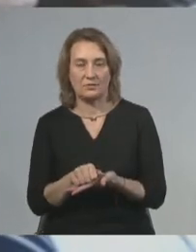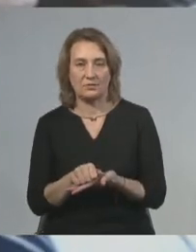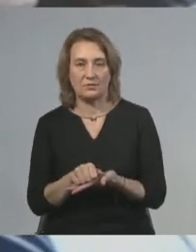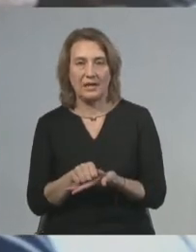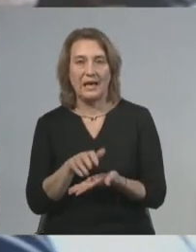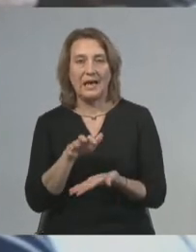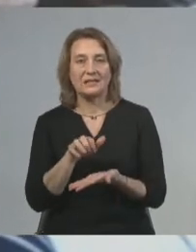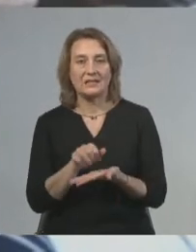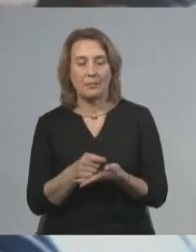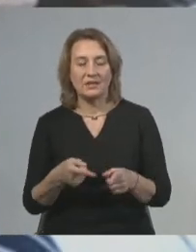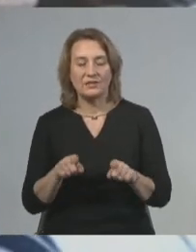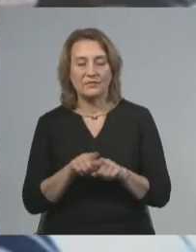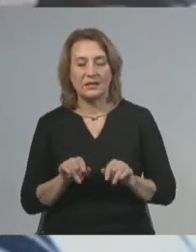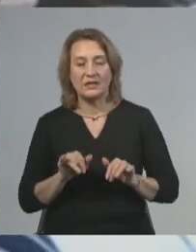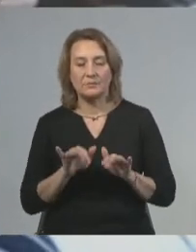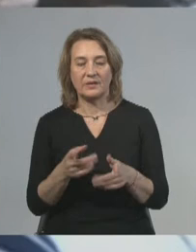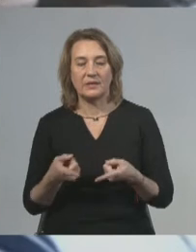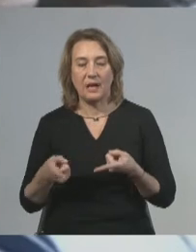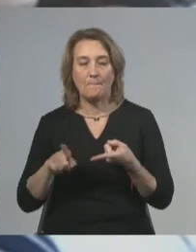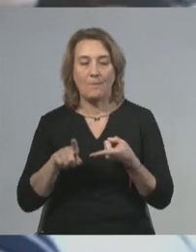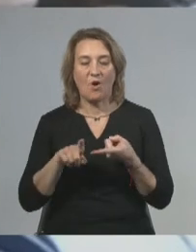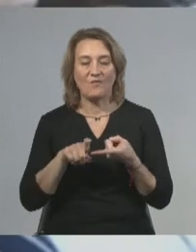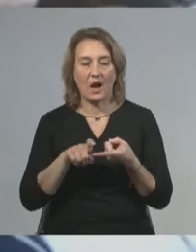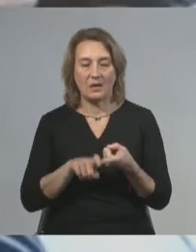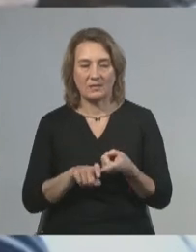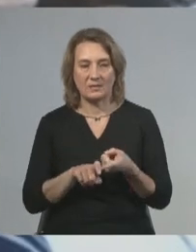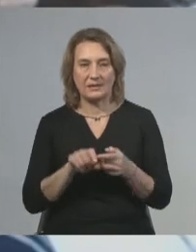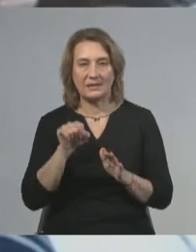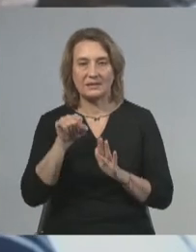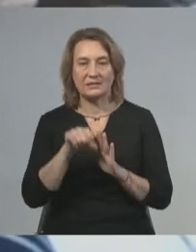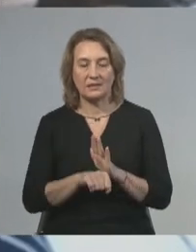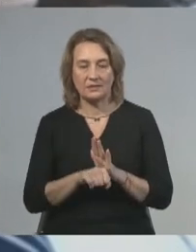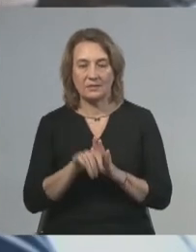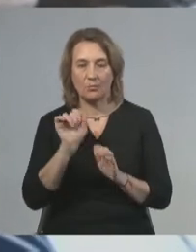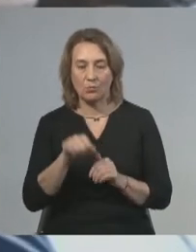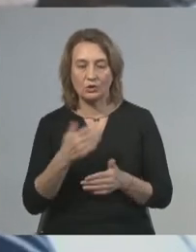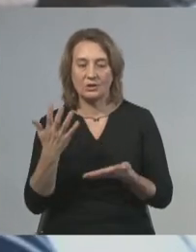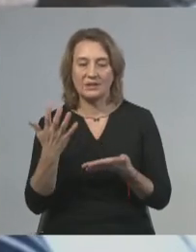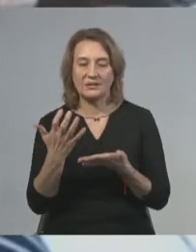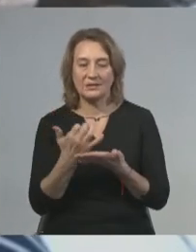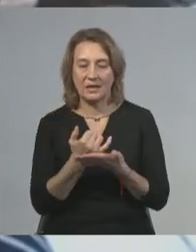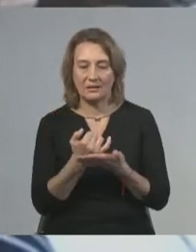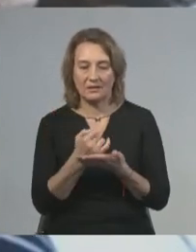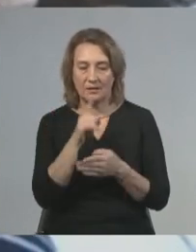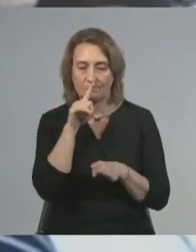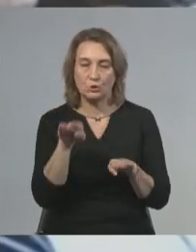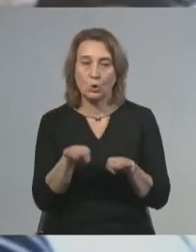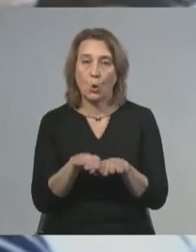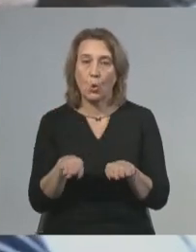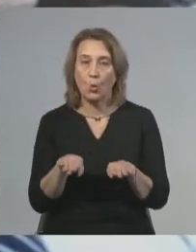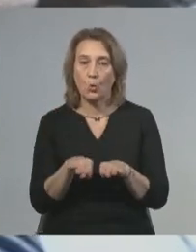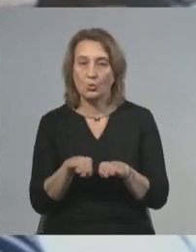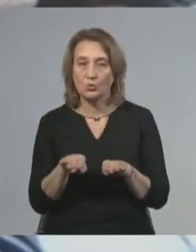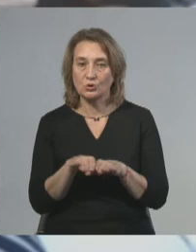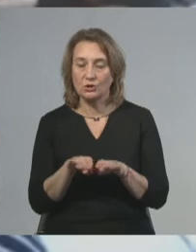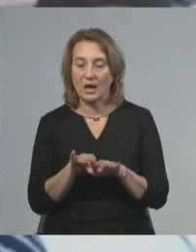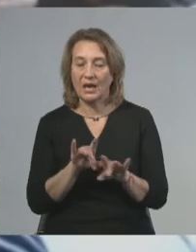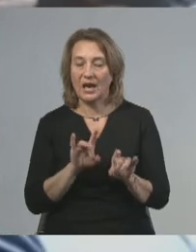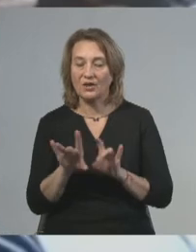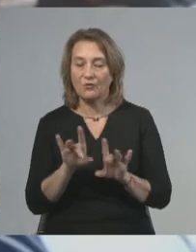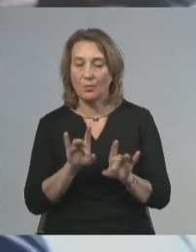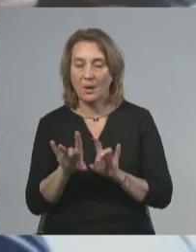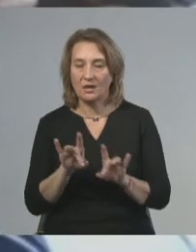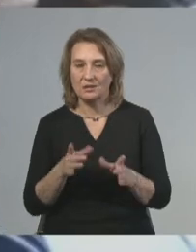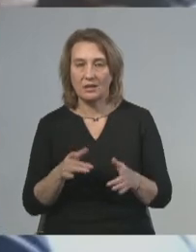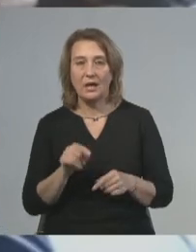find a similar case and then uh get a spokesperson of the ngo or a person who is really experienced